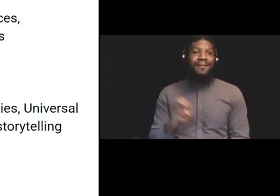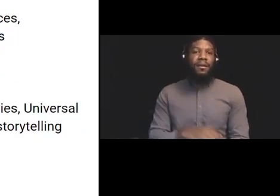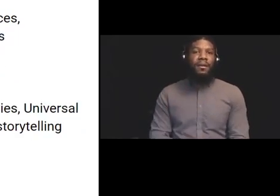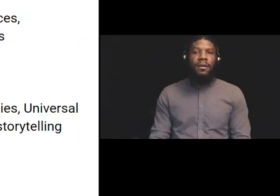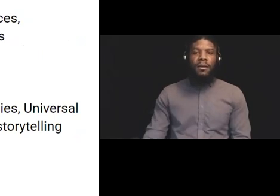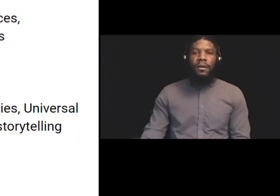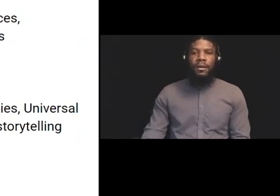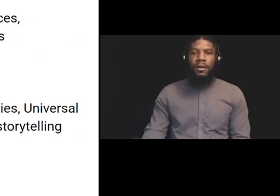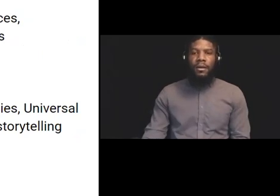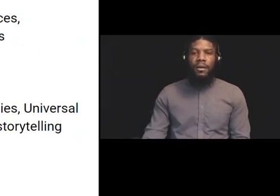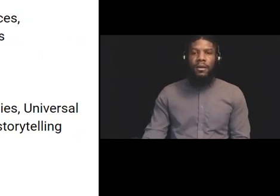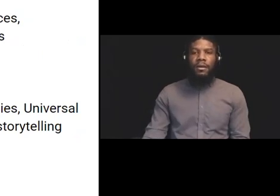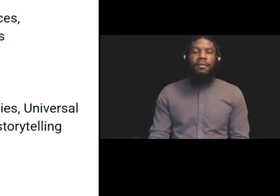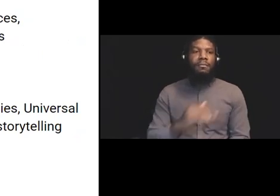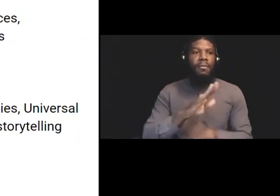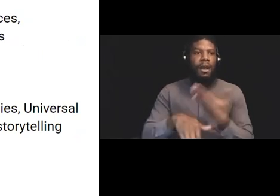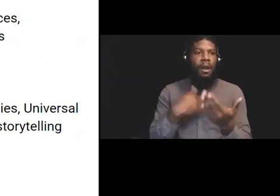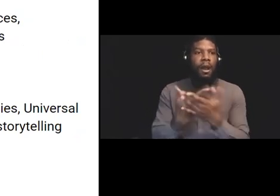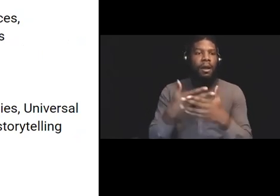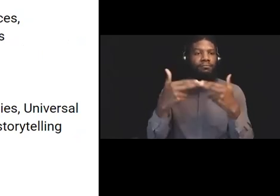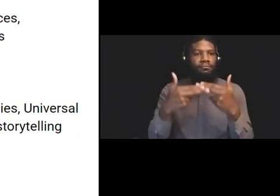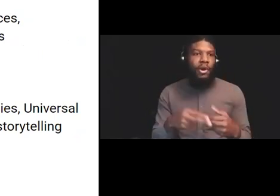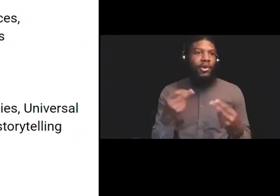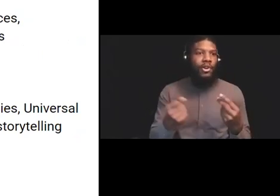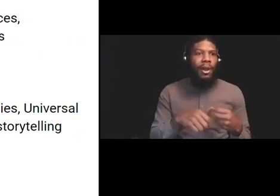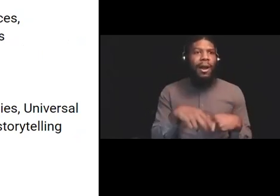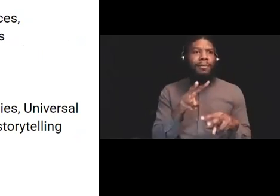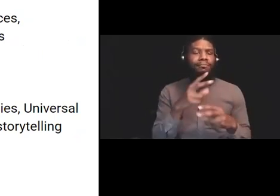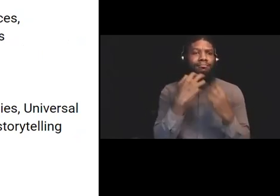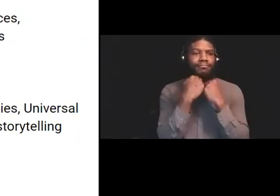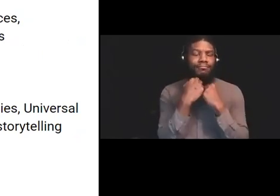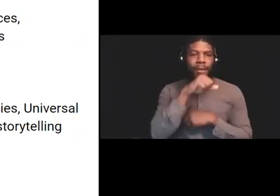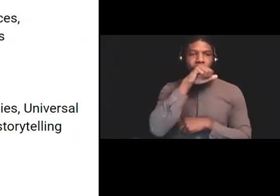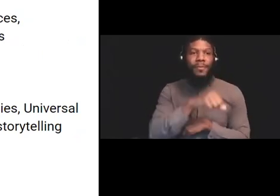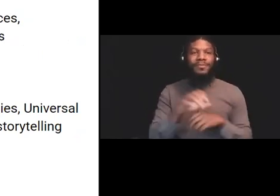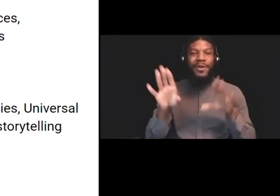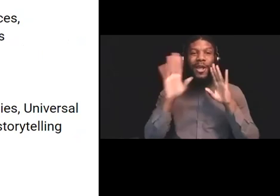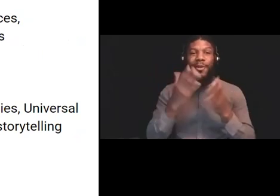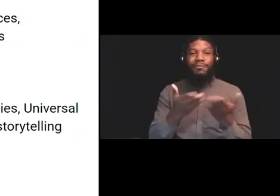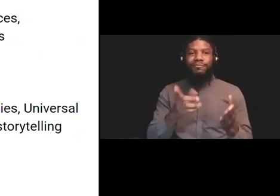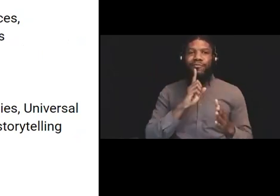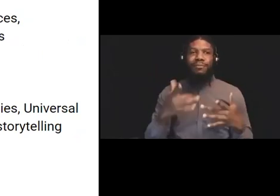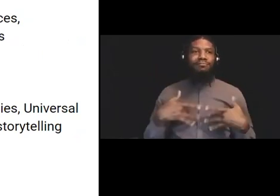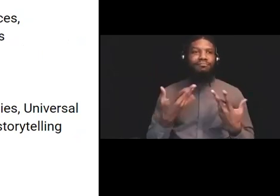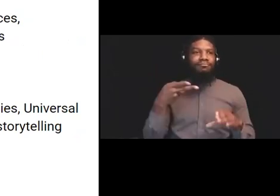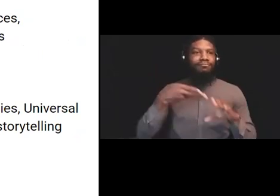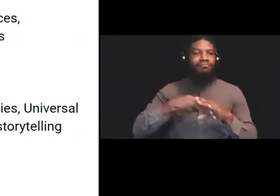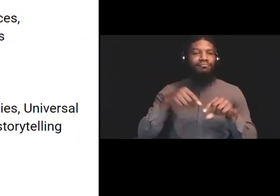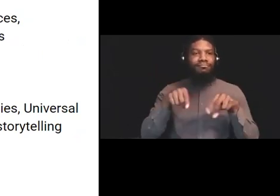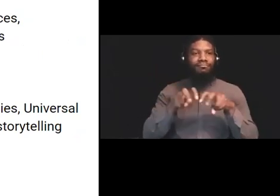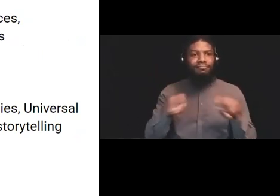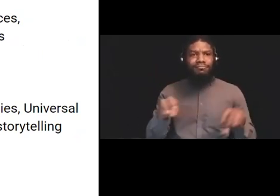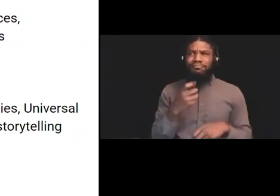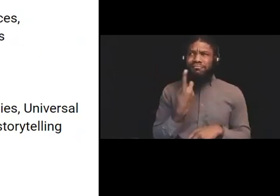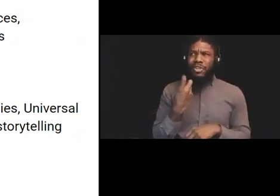I love all the dogs in this presentation. Hi, everybody. I'm so delighted to be part of this panel, because it was just a